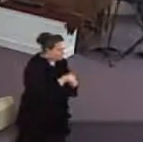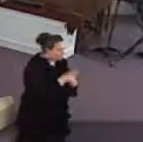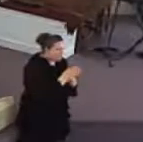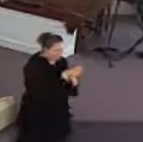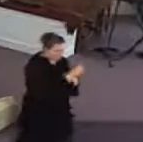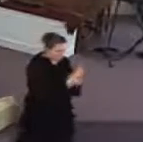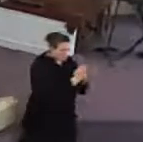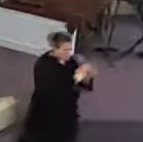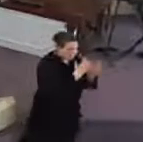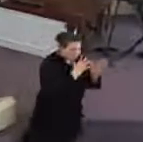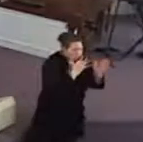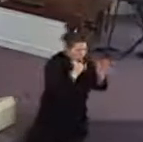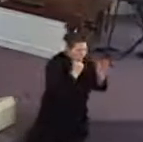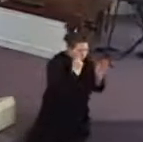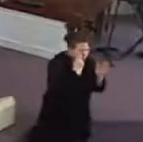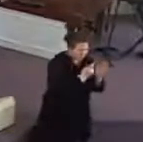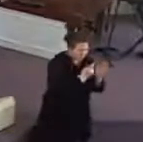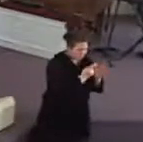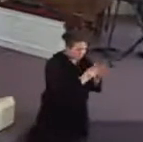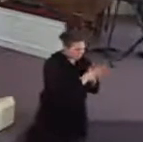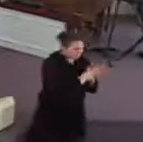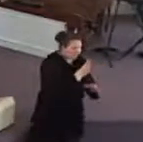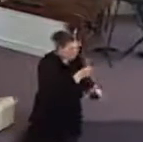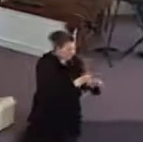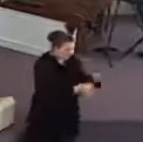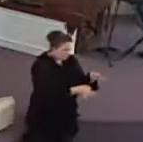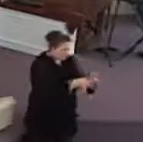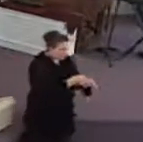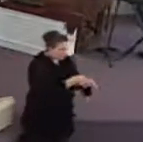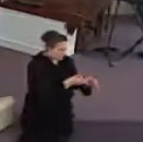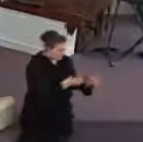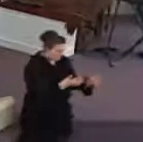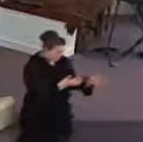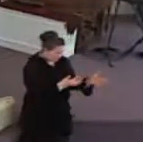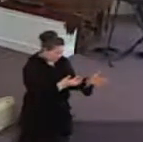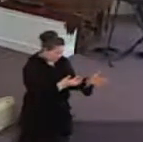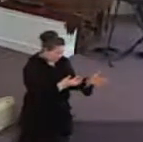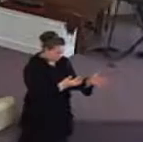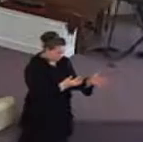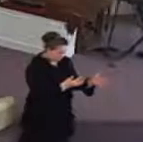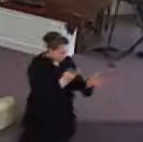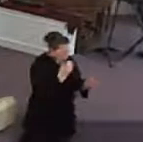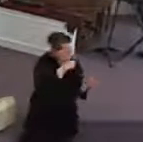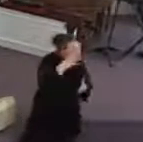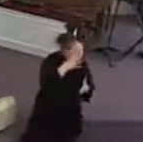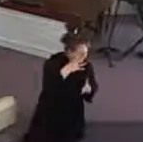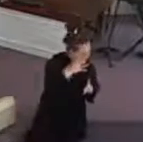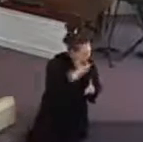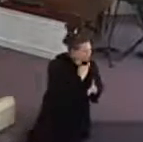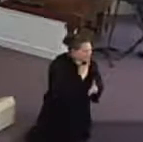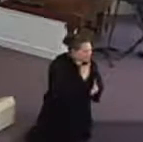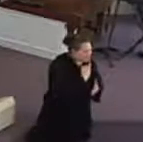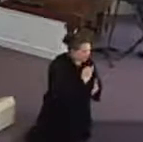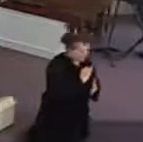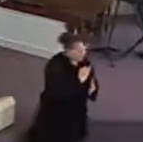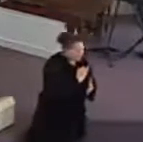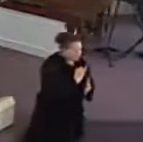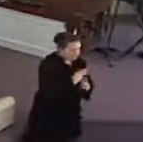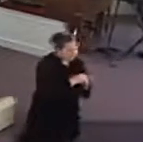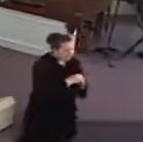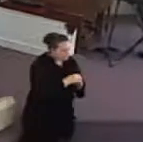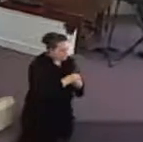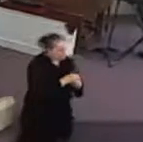God's glory is seen in justice delayed. In grace. Grace is this interval of